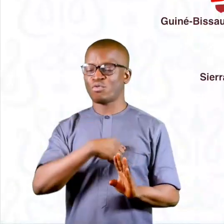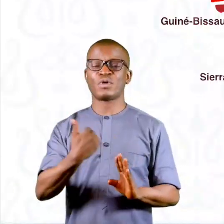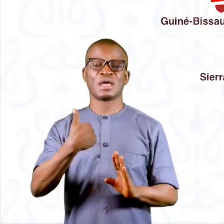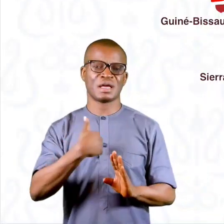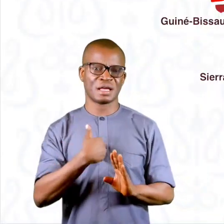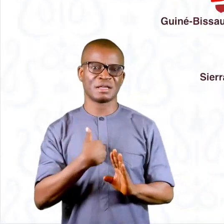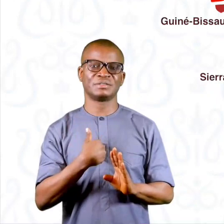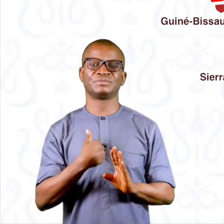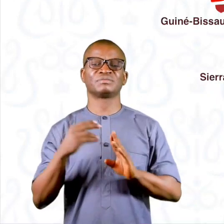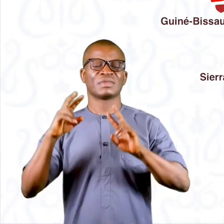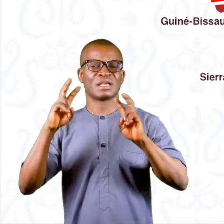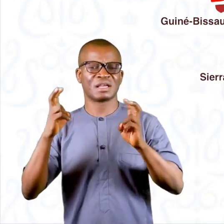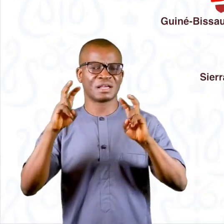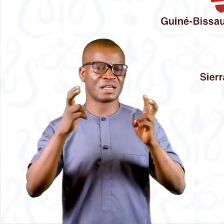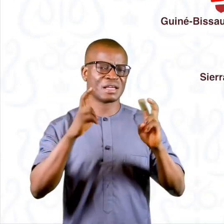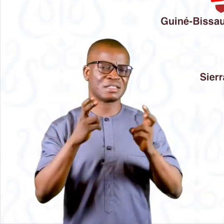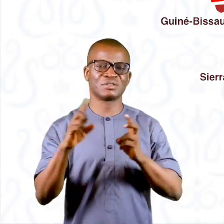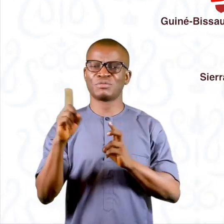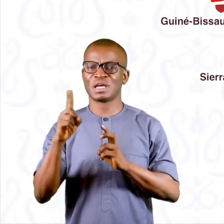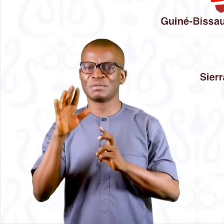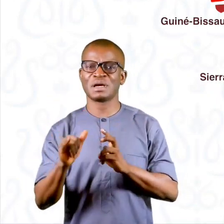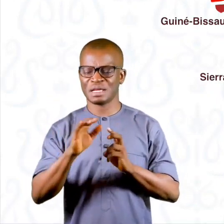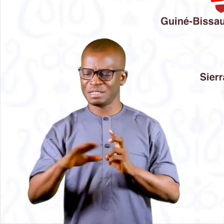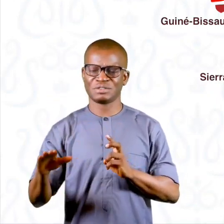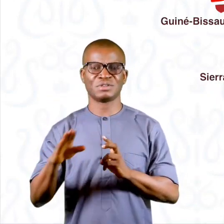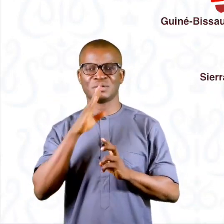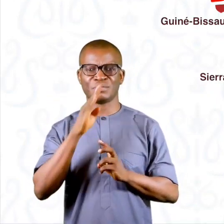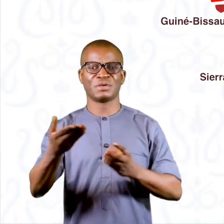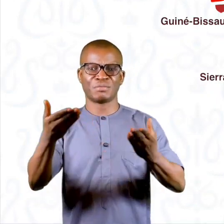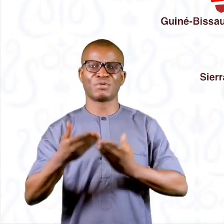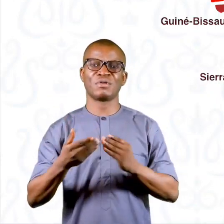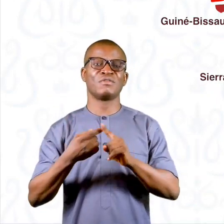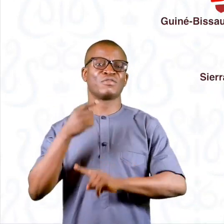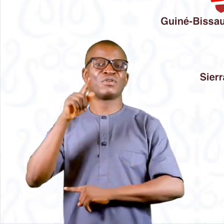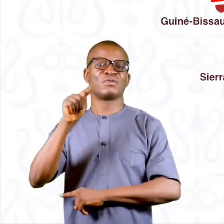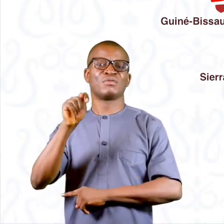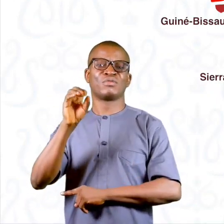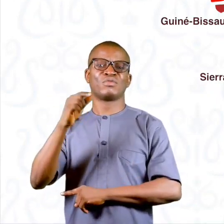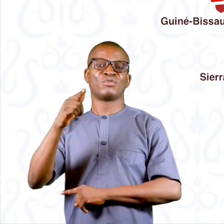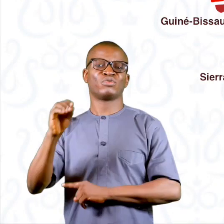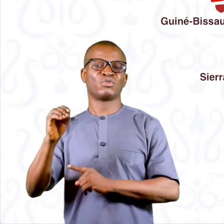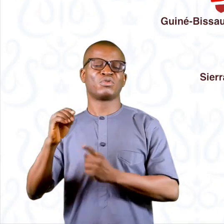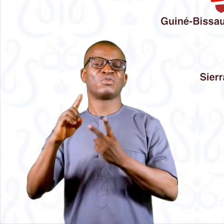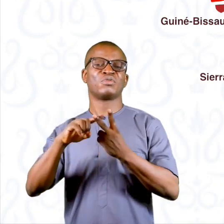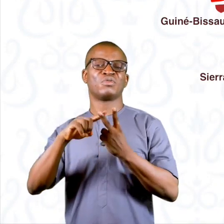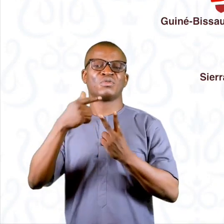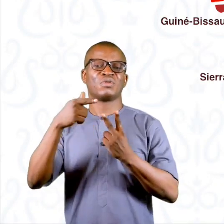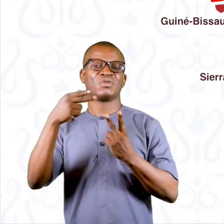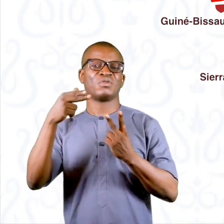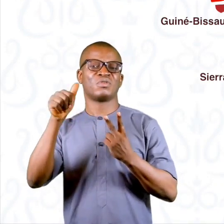We have cases where children are being brought all the way from Togo,